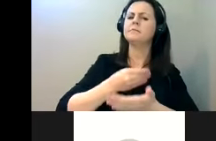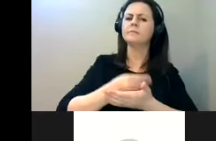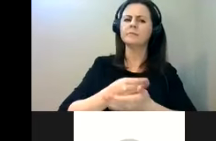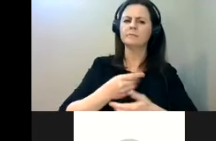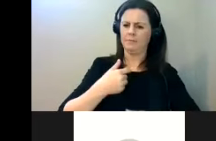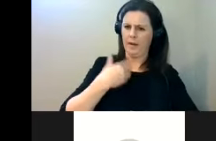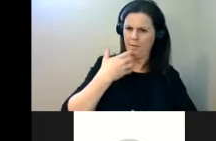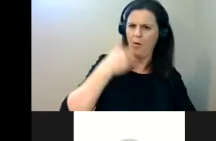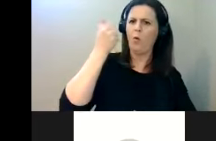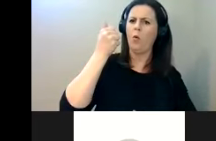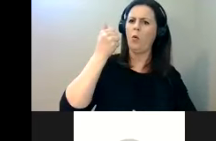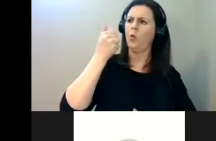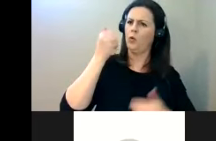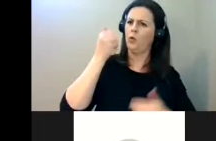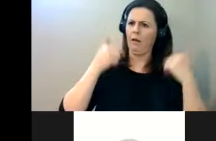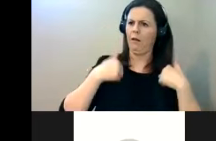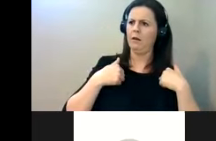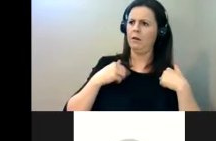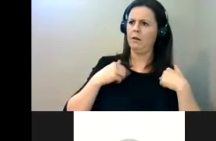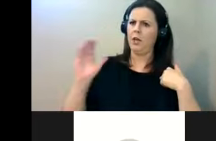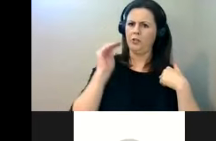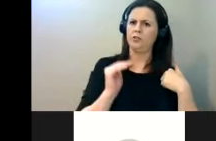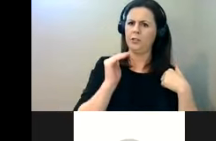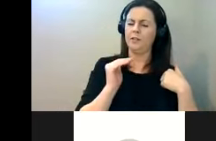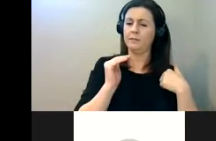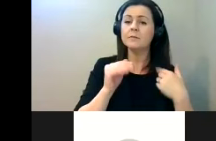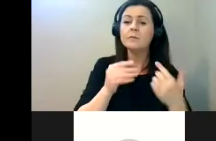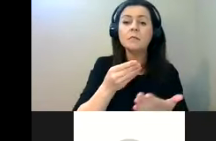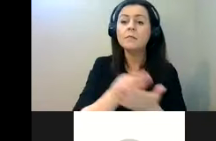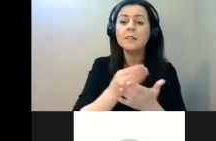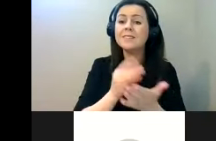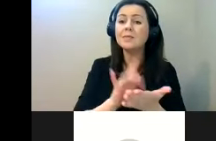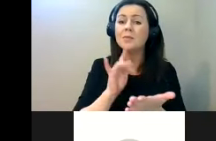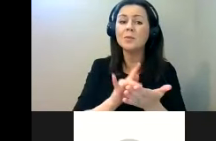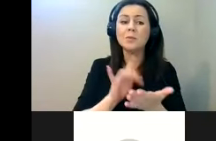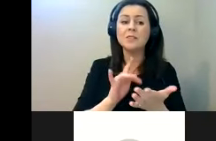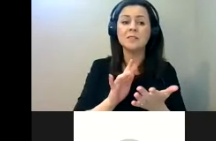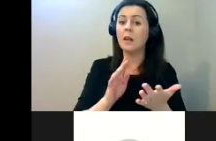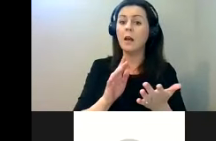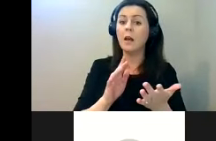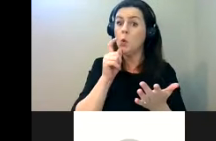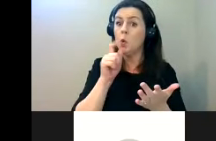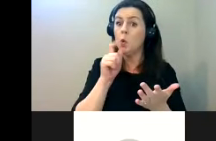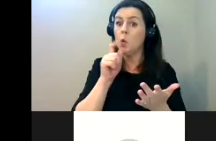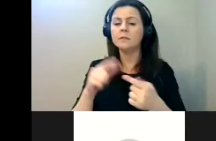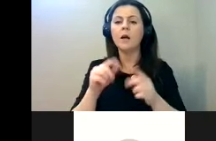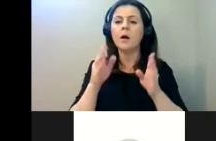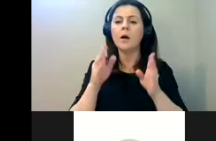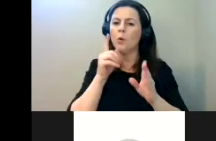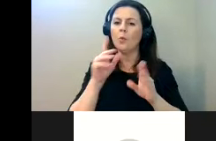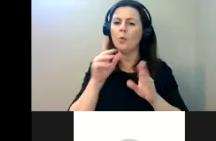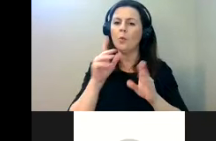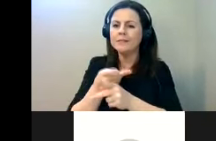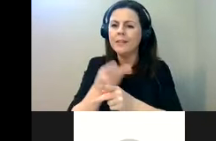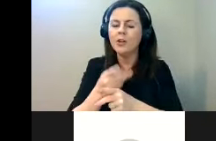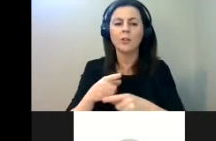older adult's child, for example. Financial abuse can also be inflicted by a caregiver, a service provider,